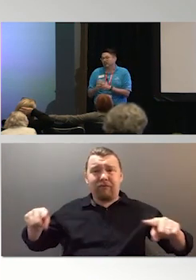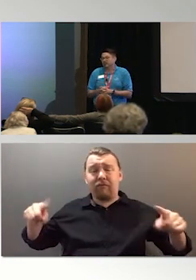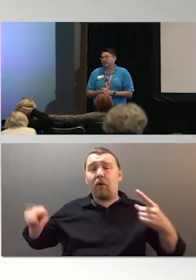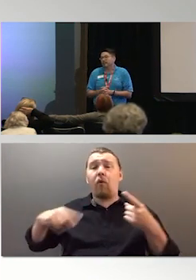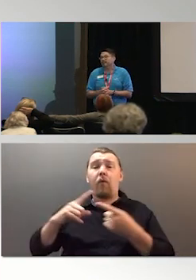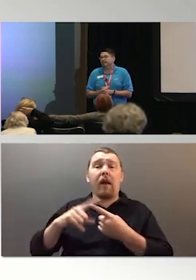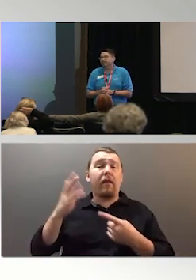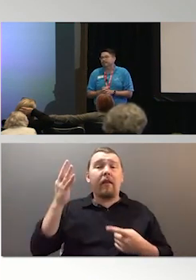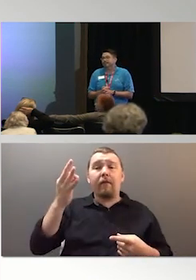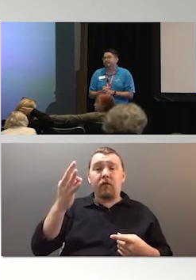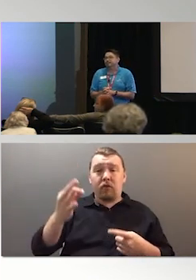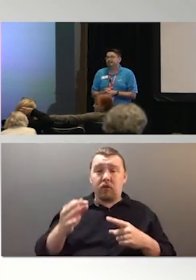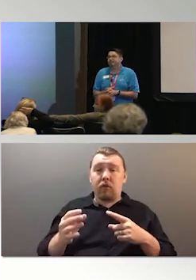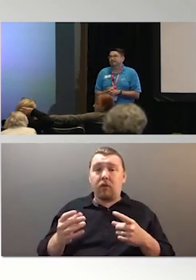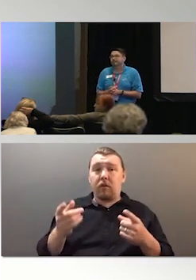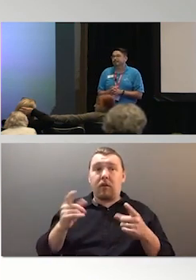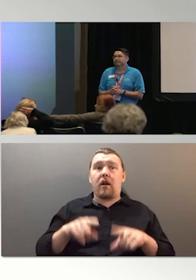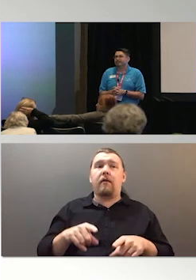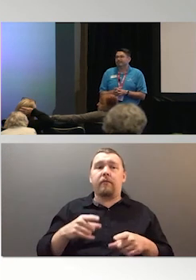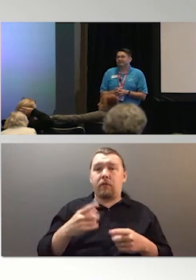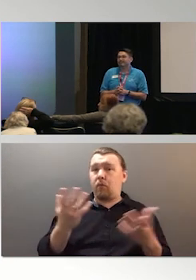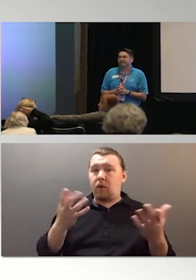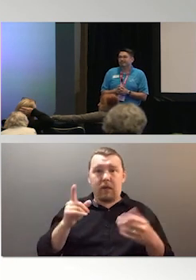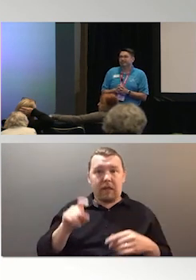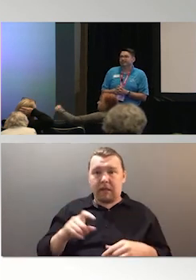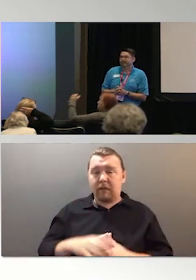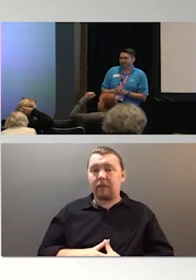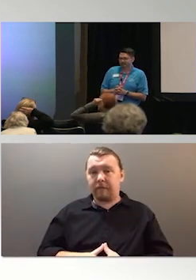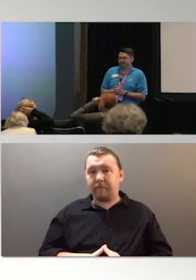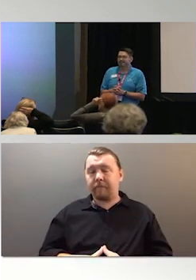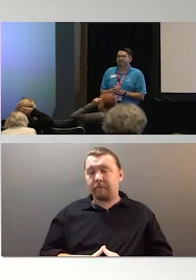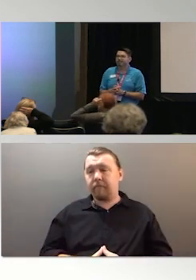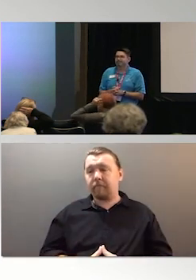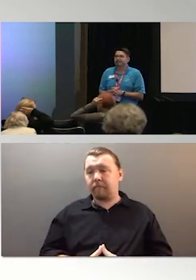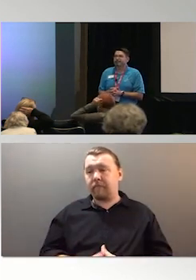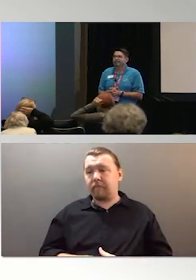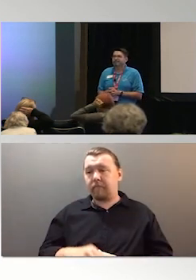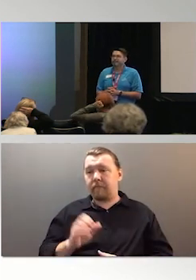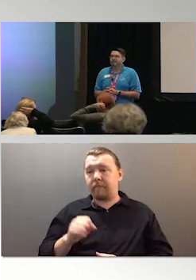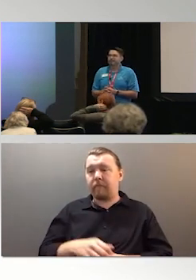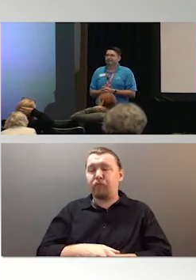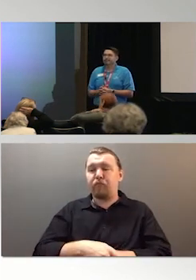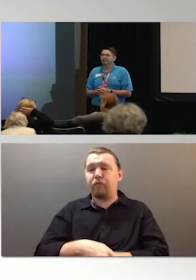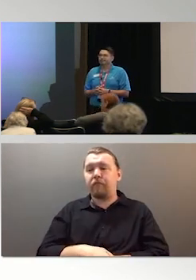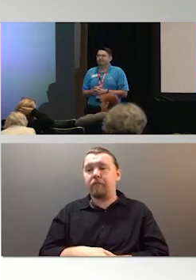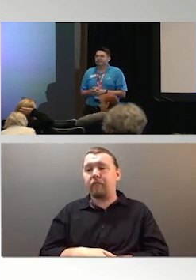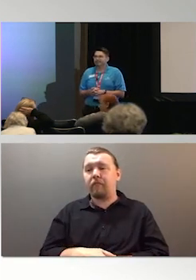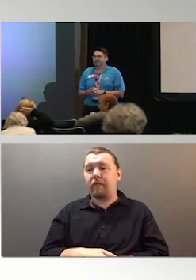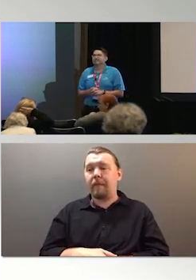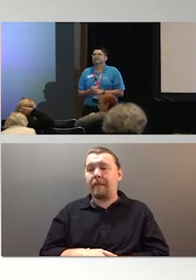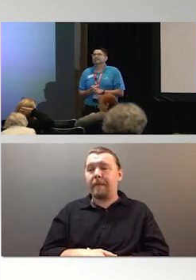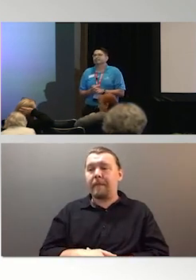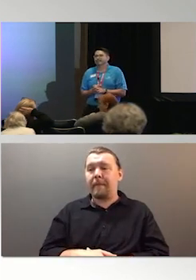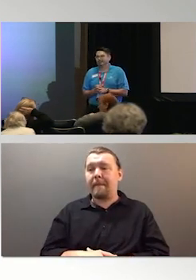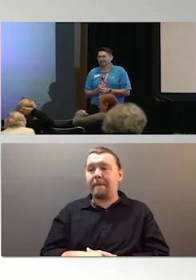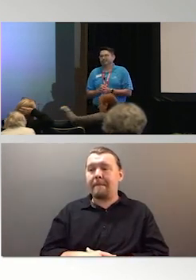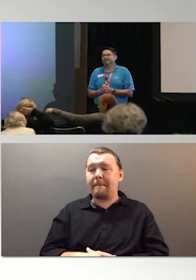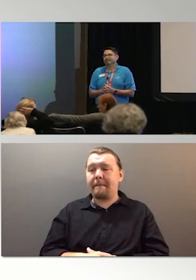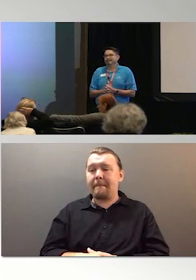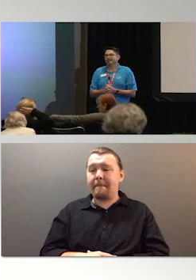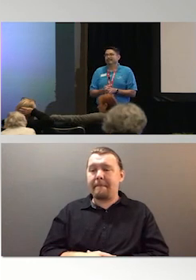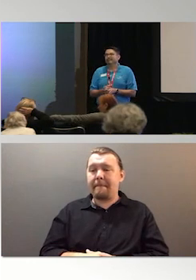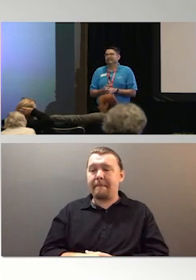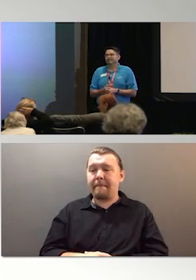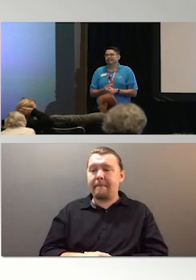future may look like. I know health savings account. Mm-hmm. You put the money that the employer put the